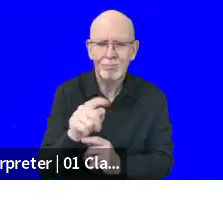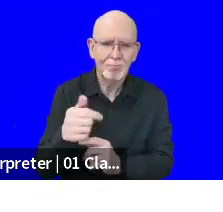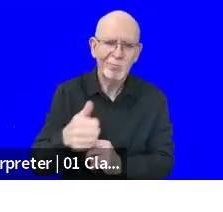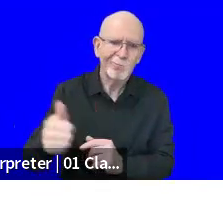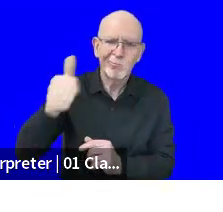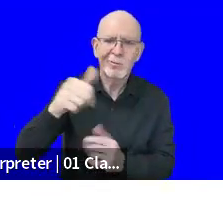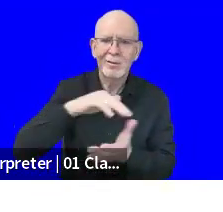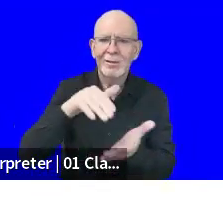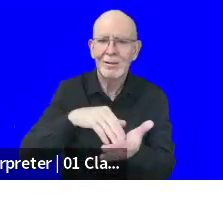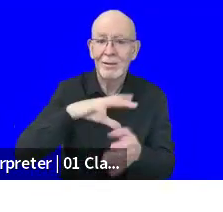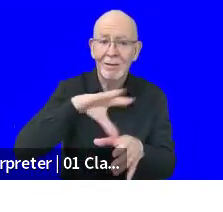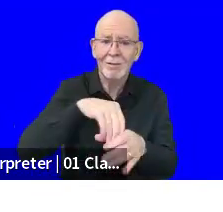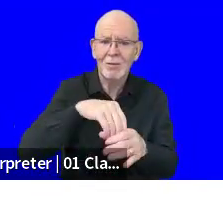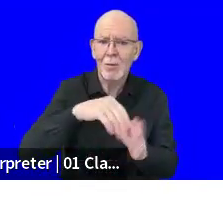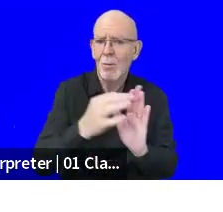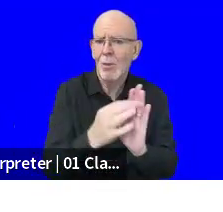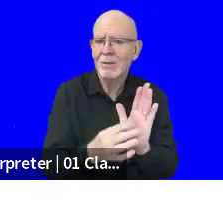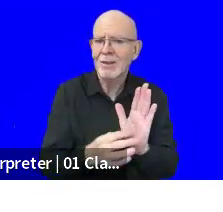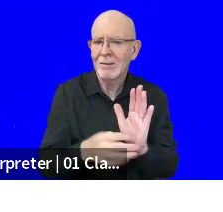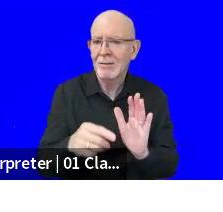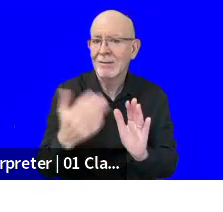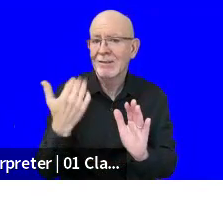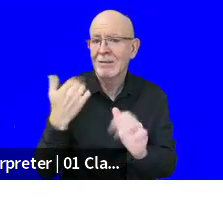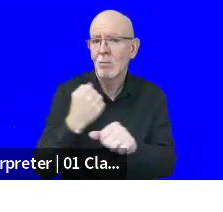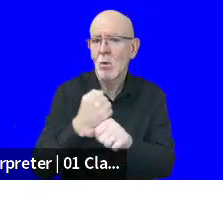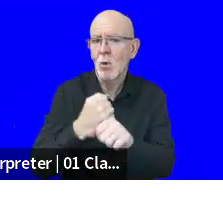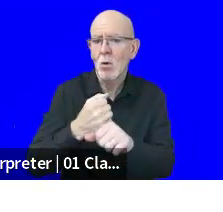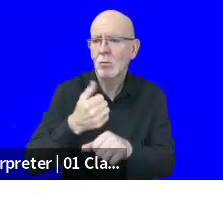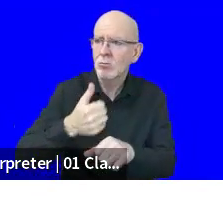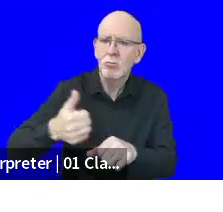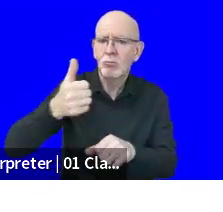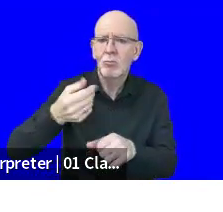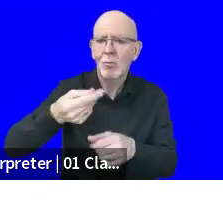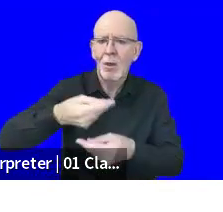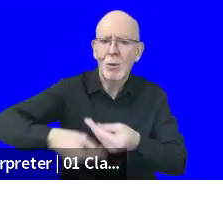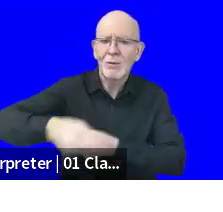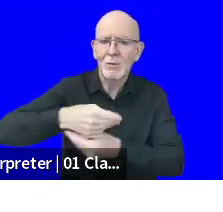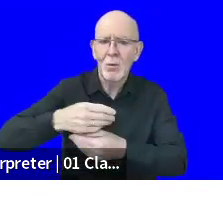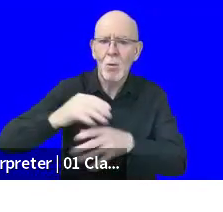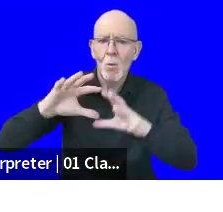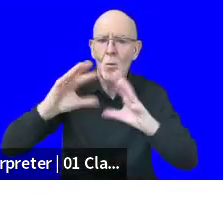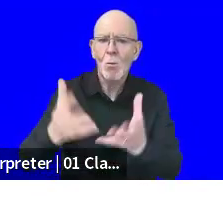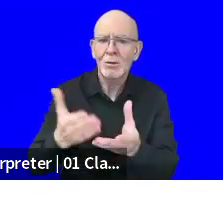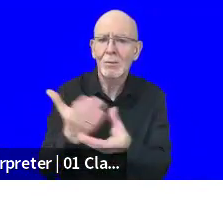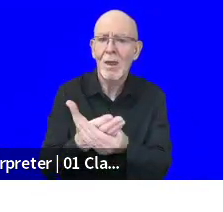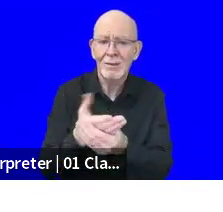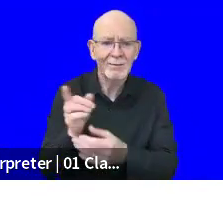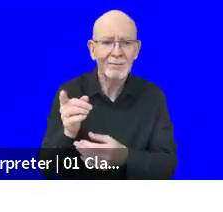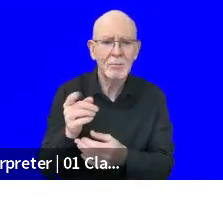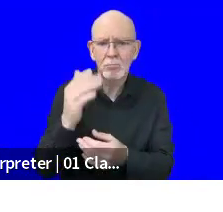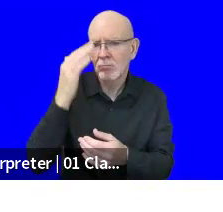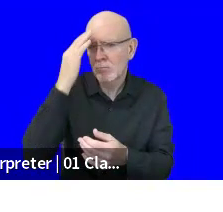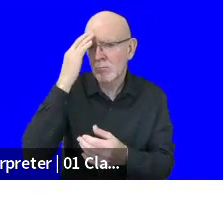extensive experience on disability data. Many of you might know him for the work that he has been doing around